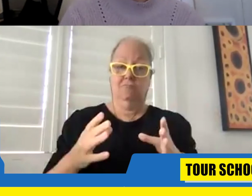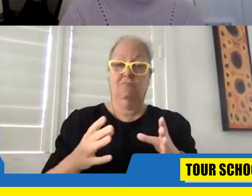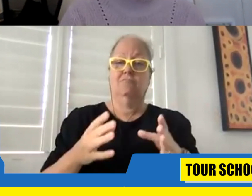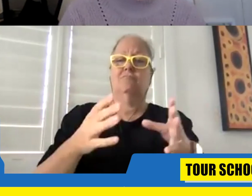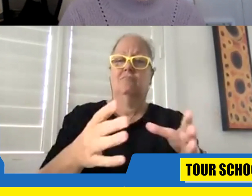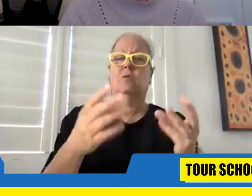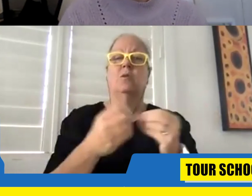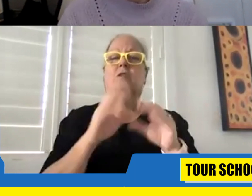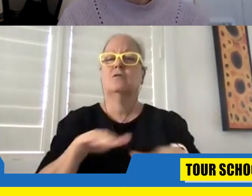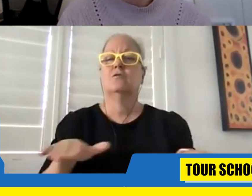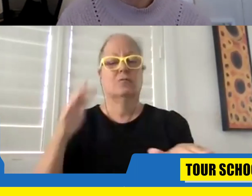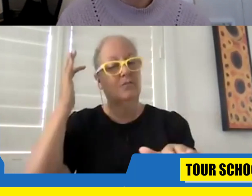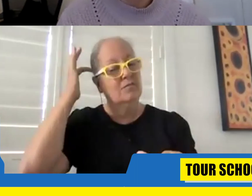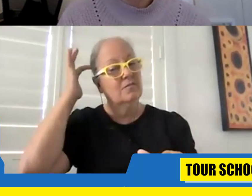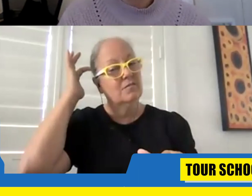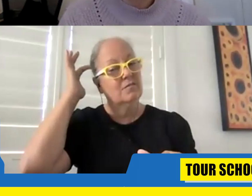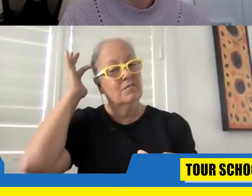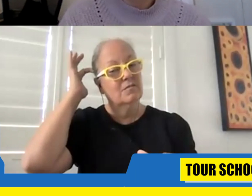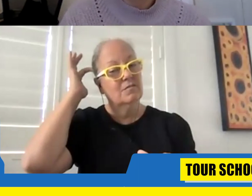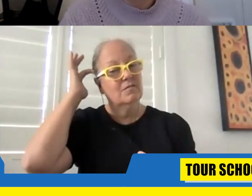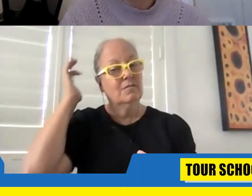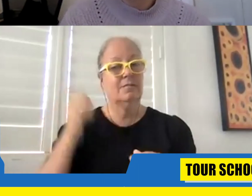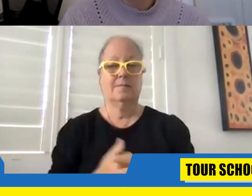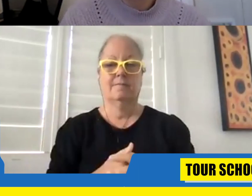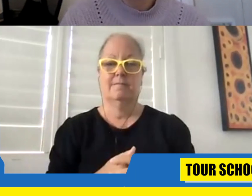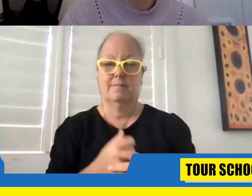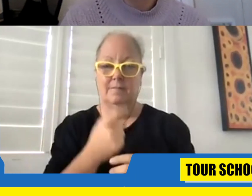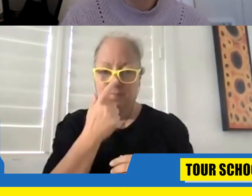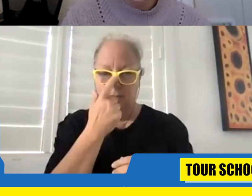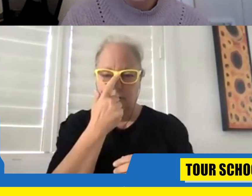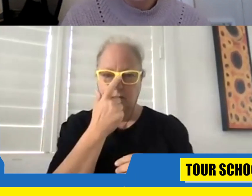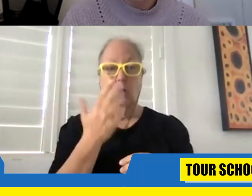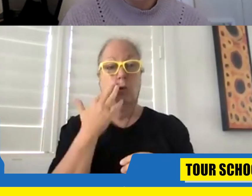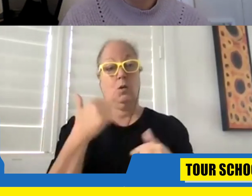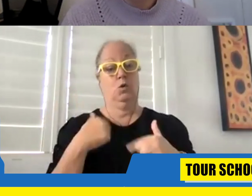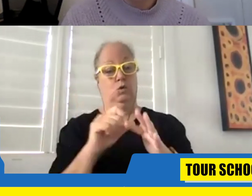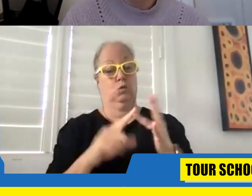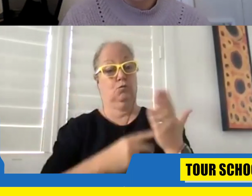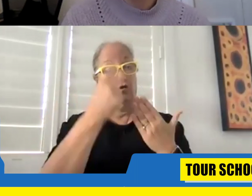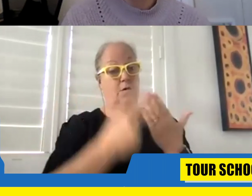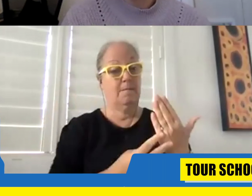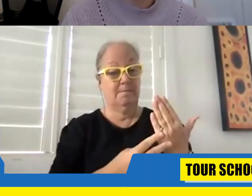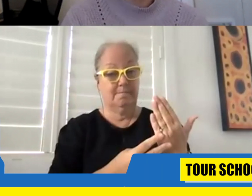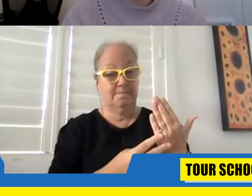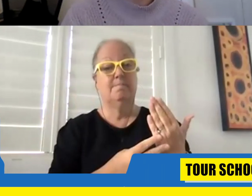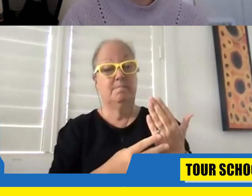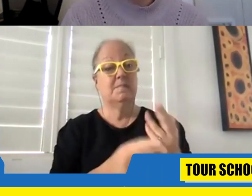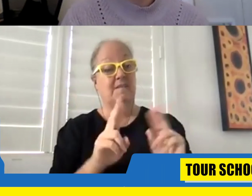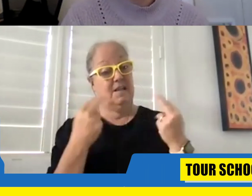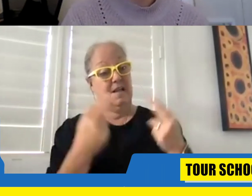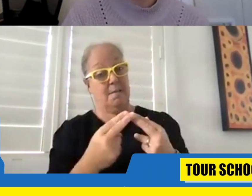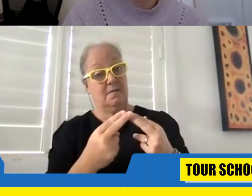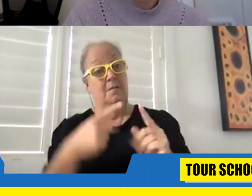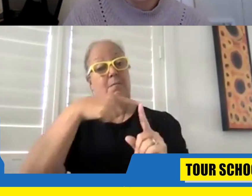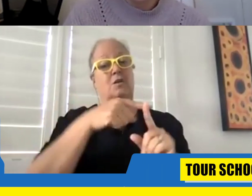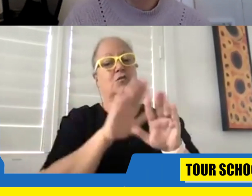that not only made us as programming team go, yeah, wow, great, families with children, but